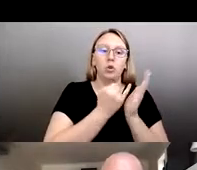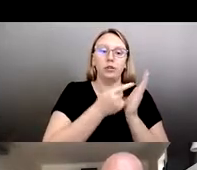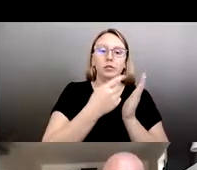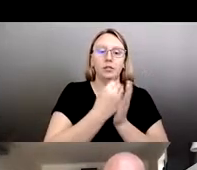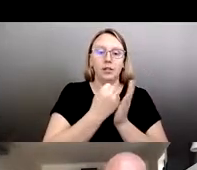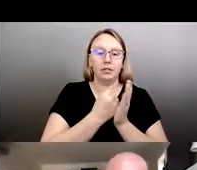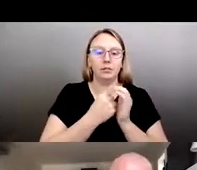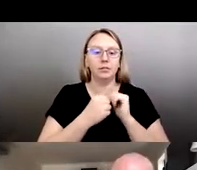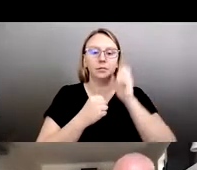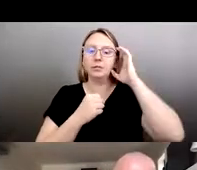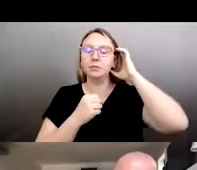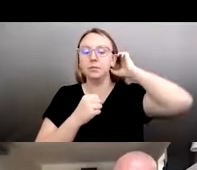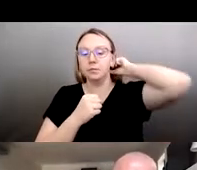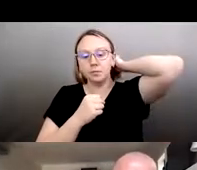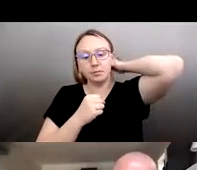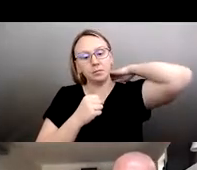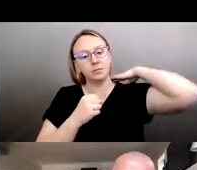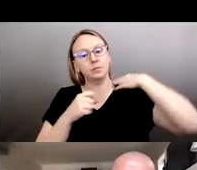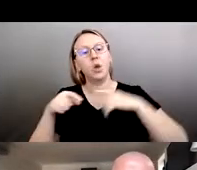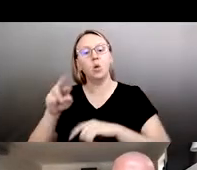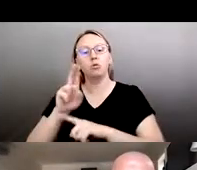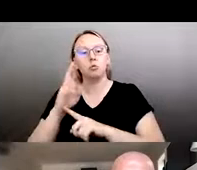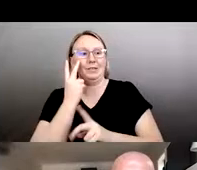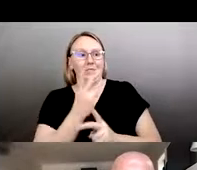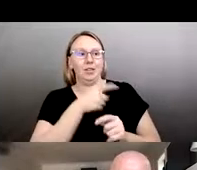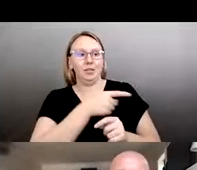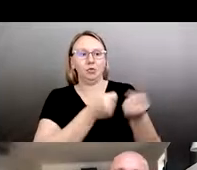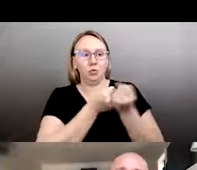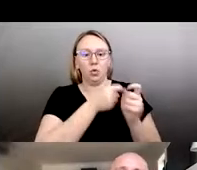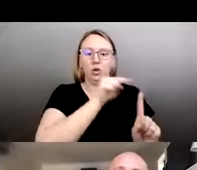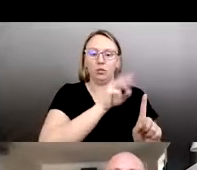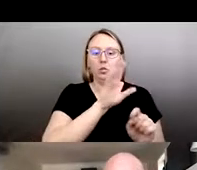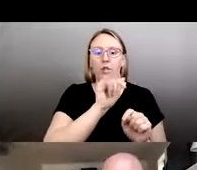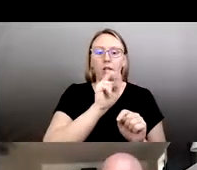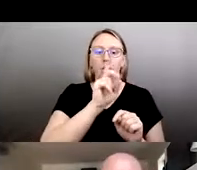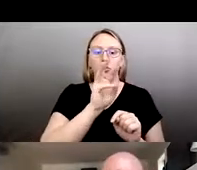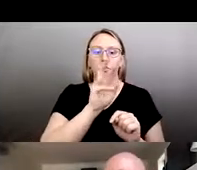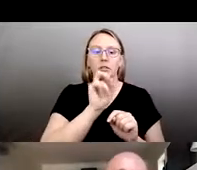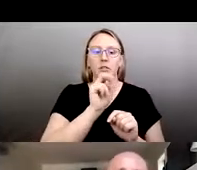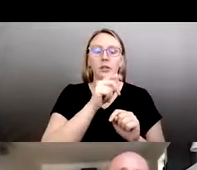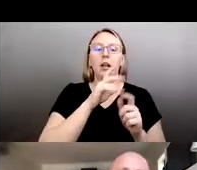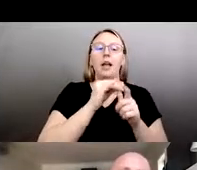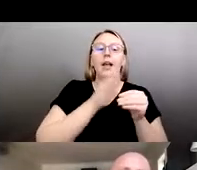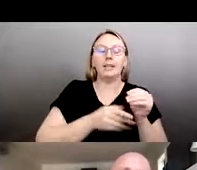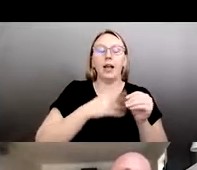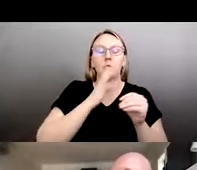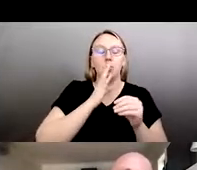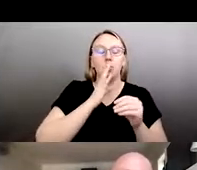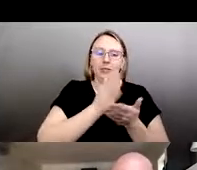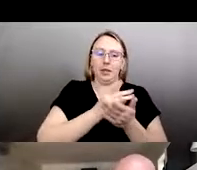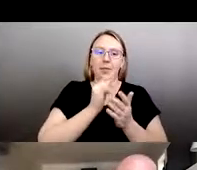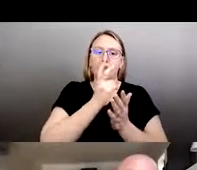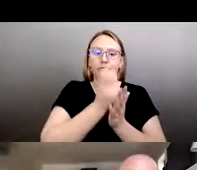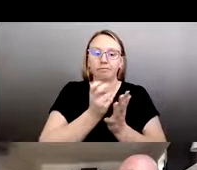William Dawson's work. And on that note, I will end the kind of dive into biographies of different artists from our collection